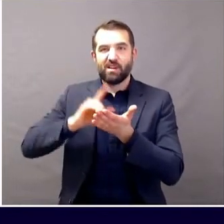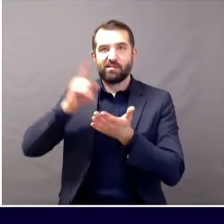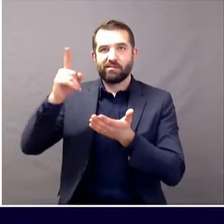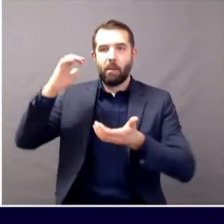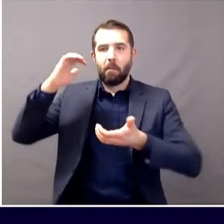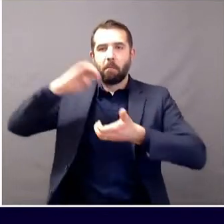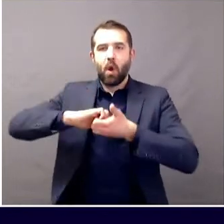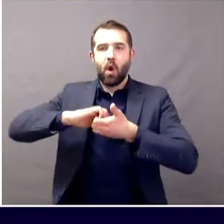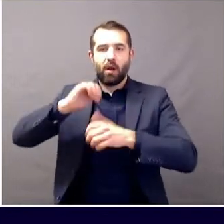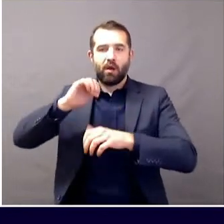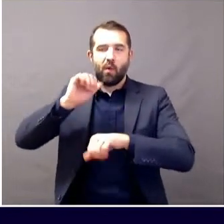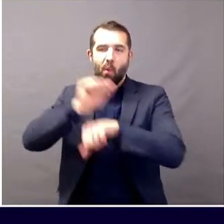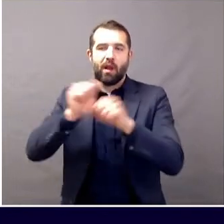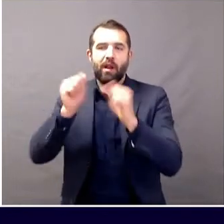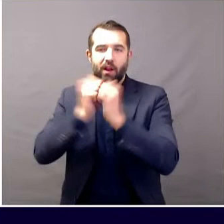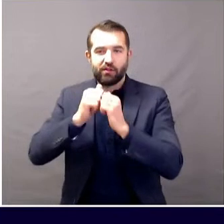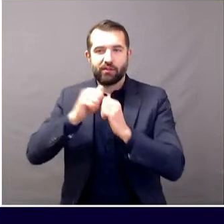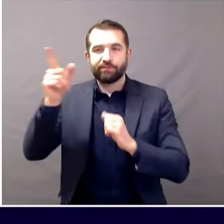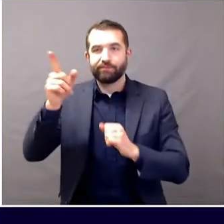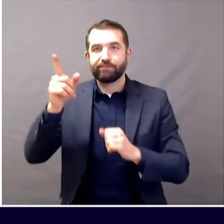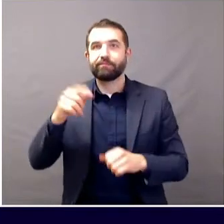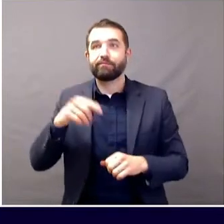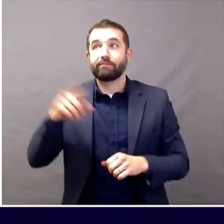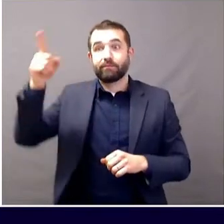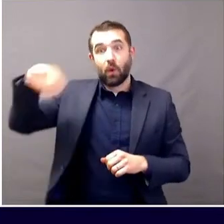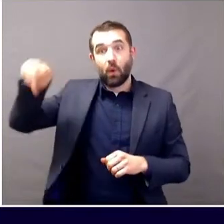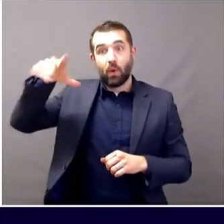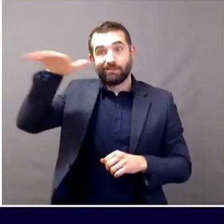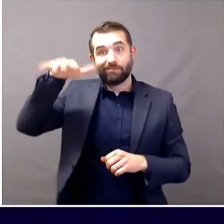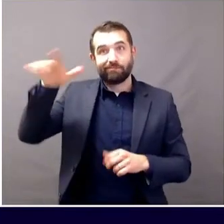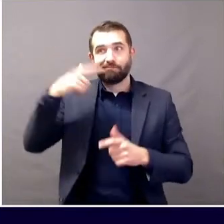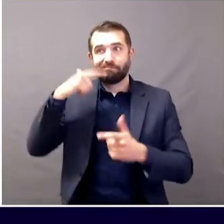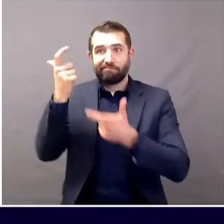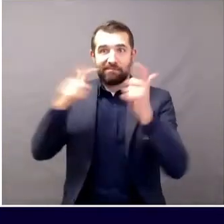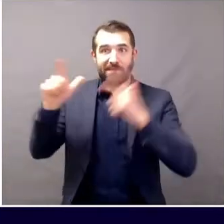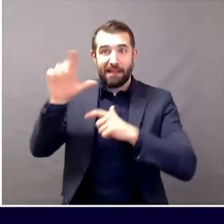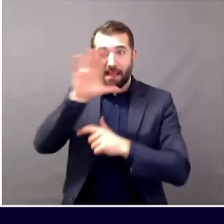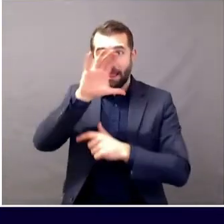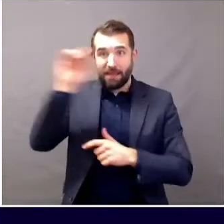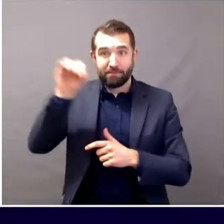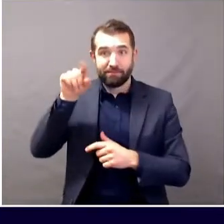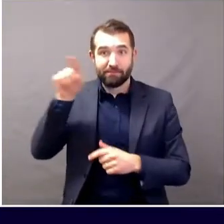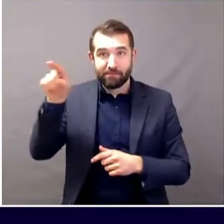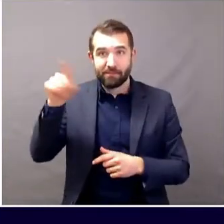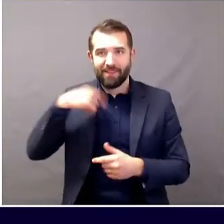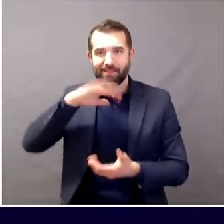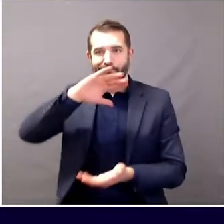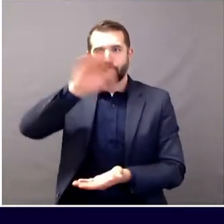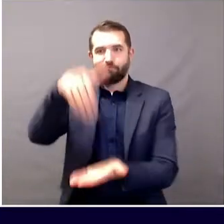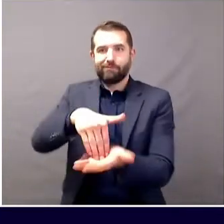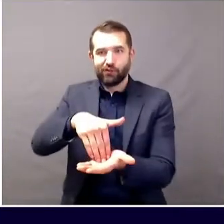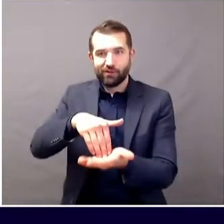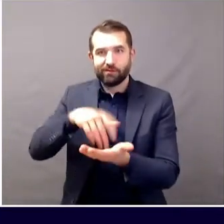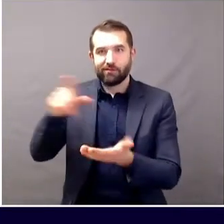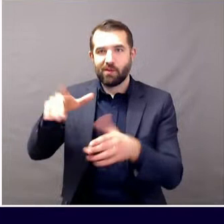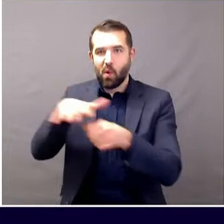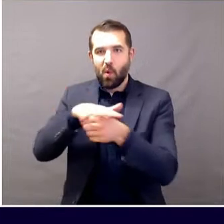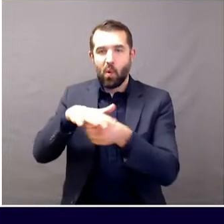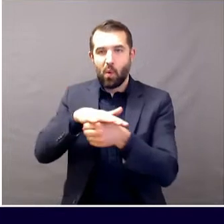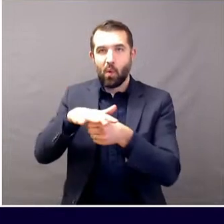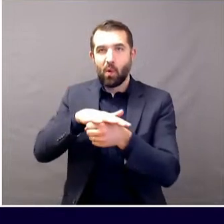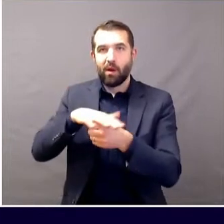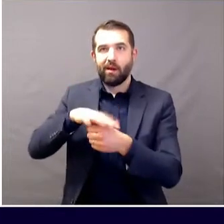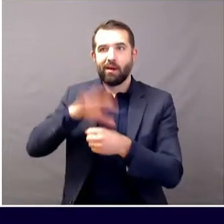held at central staging centers. Those are the places that have the ultra cold storage units. The lots are being broken up